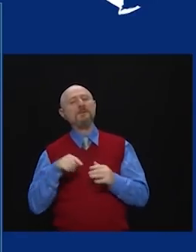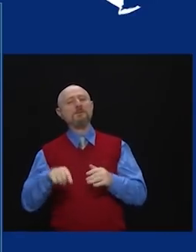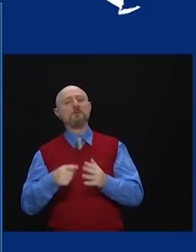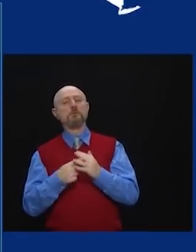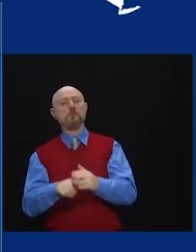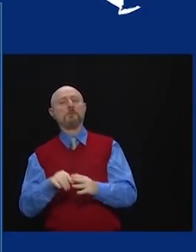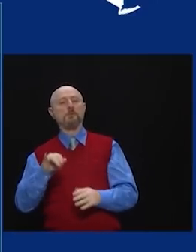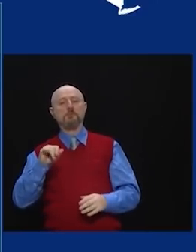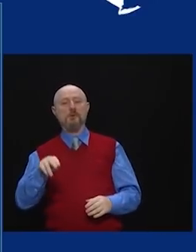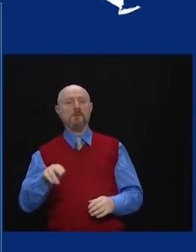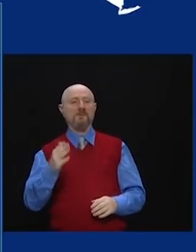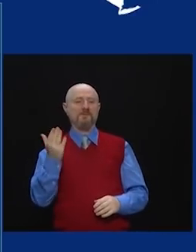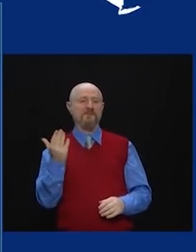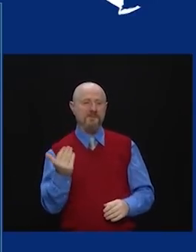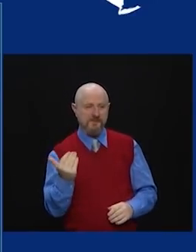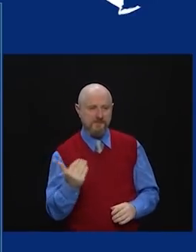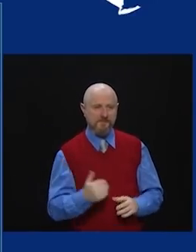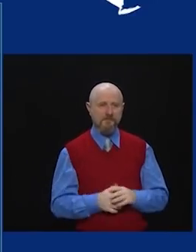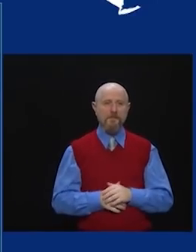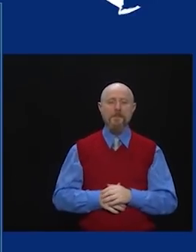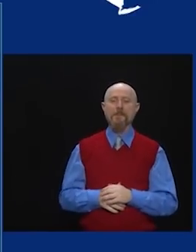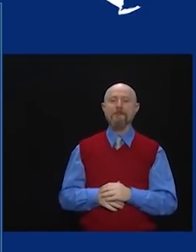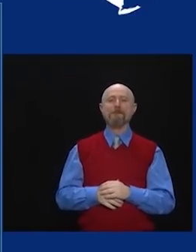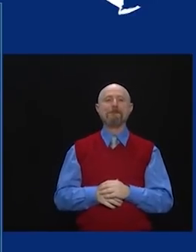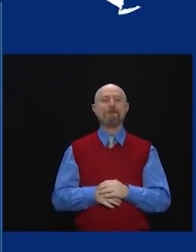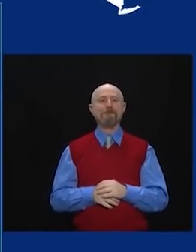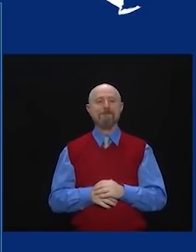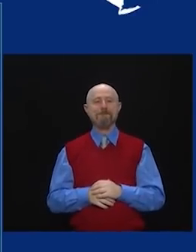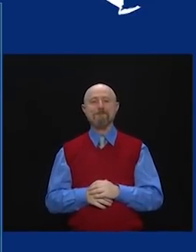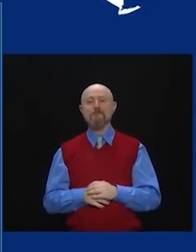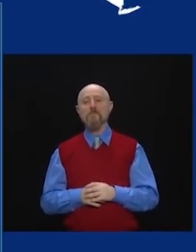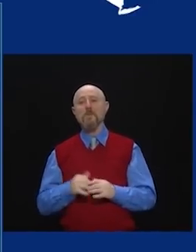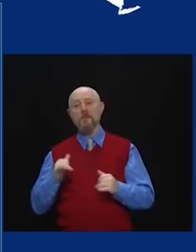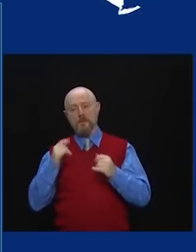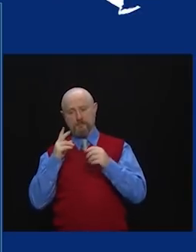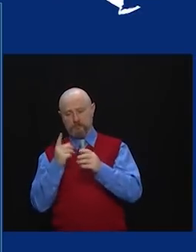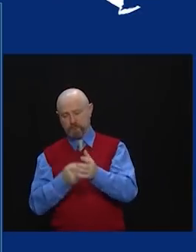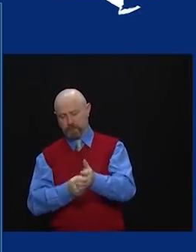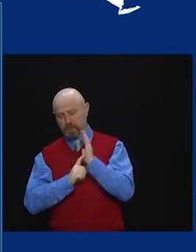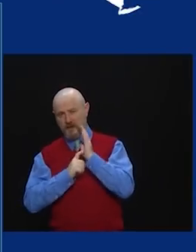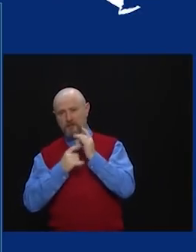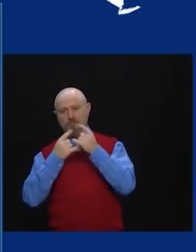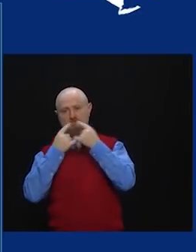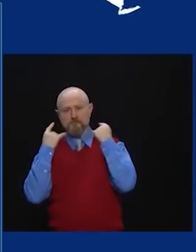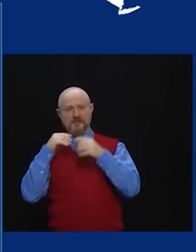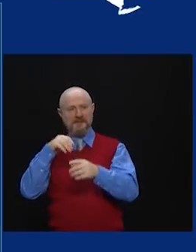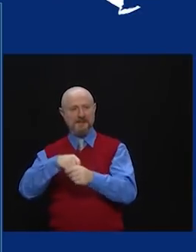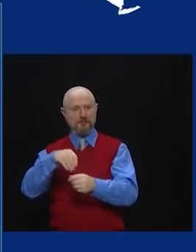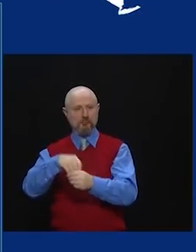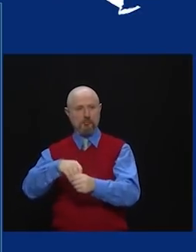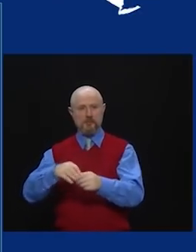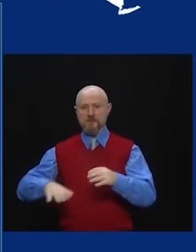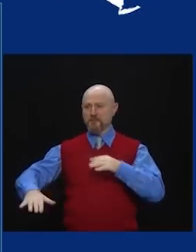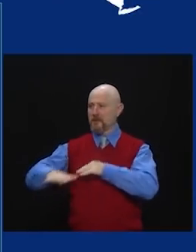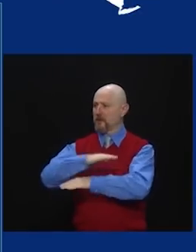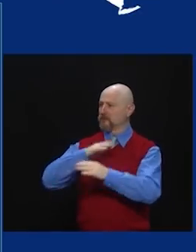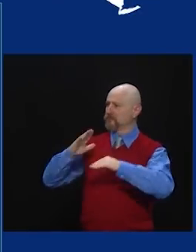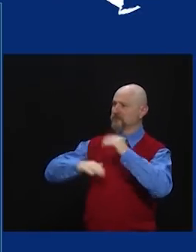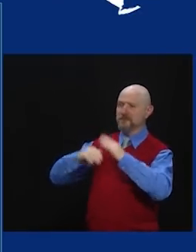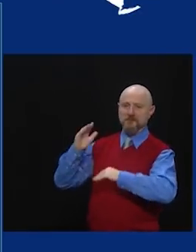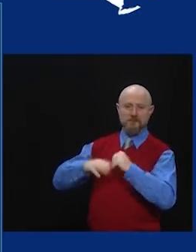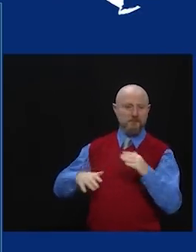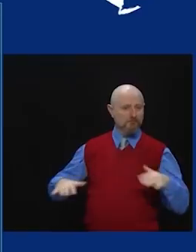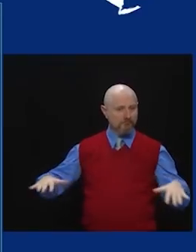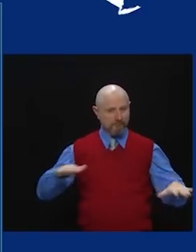keep them on campus. They'll be required to wear masks in public spaces indoors. They'll have to quarantine, follow the New York State and